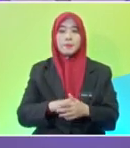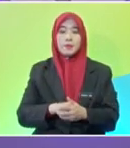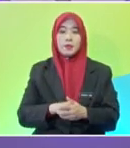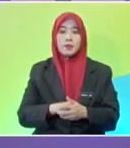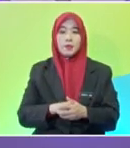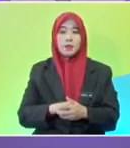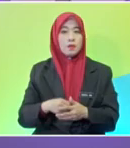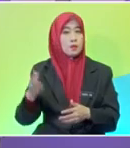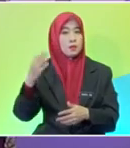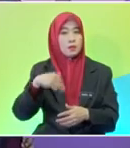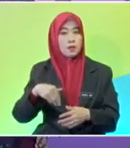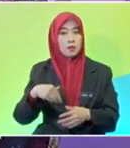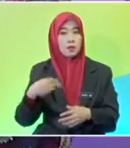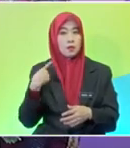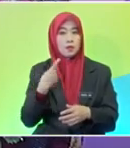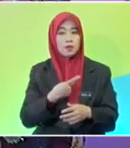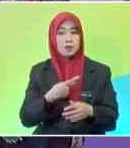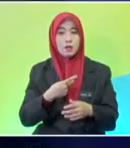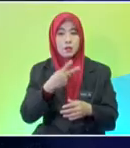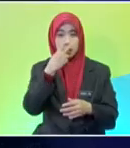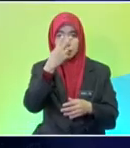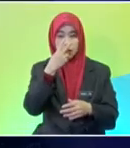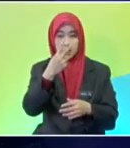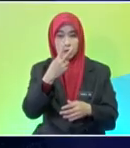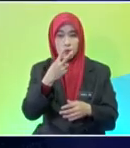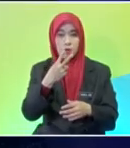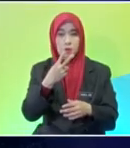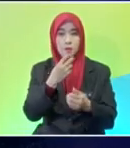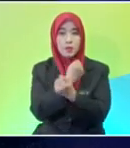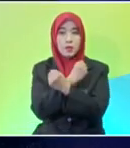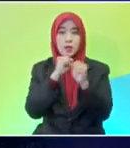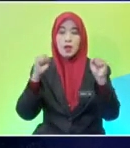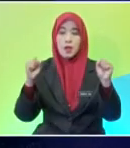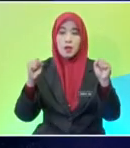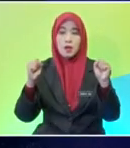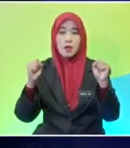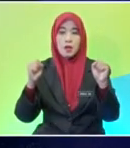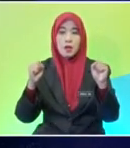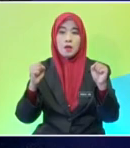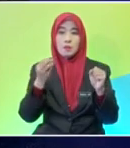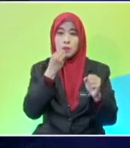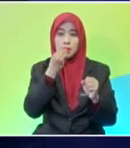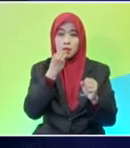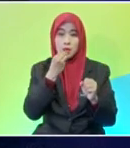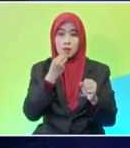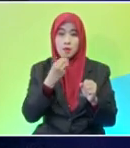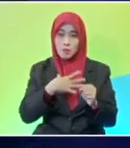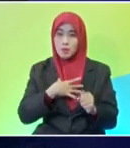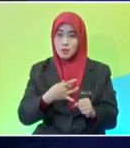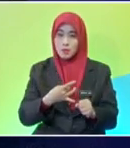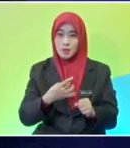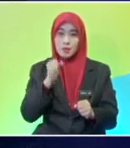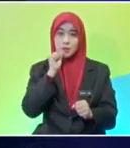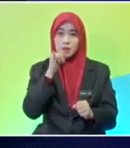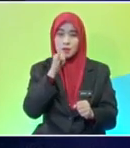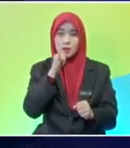let's identify the classes of food I've prepared there. A whole meal for me. Yes, wow. For you. You like to have that or not? Yes, of course.